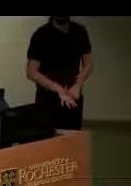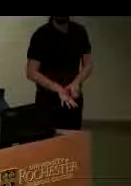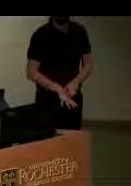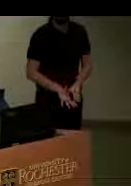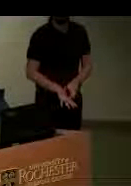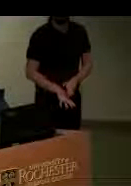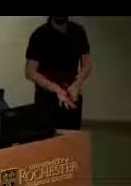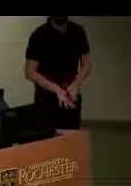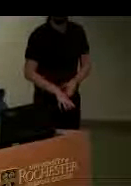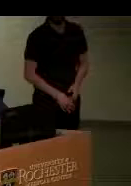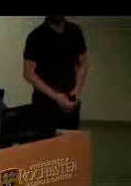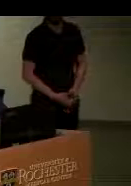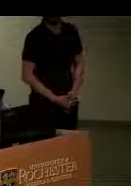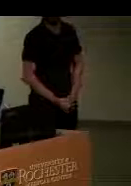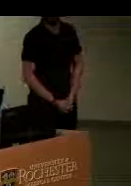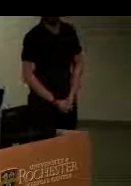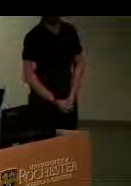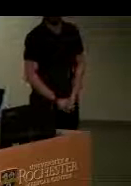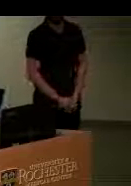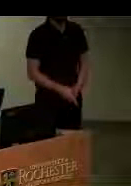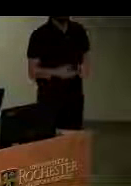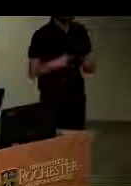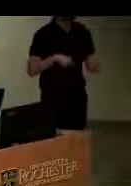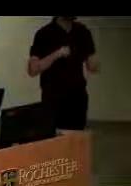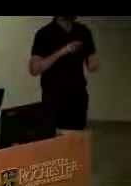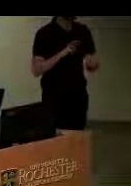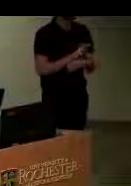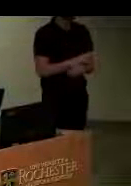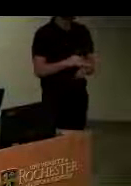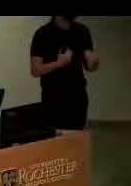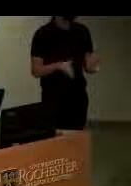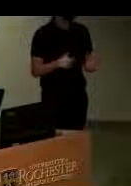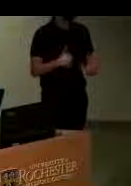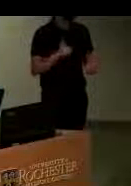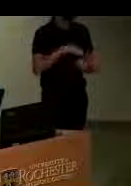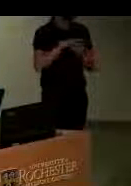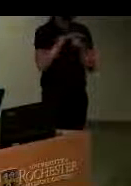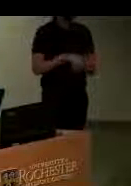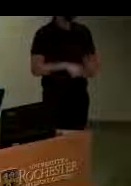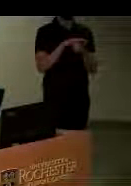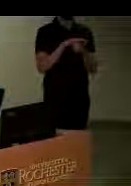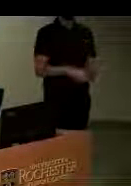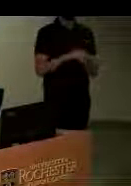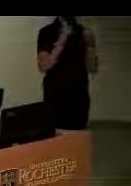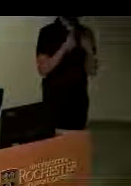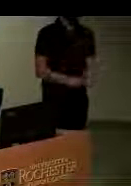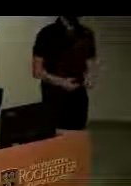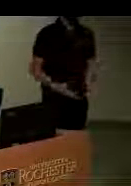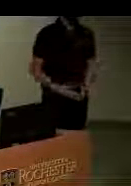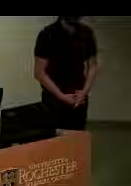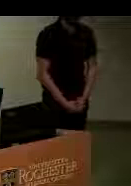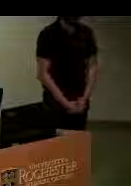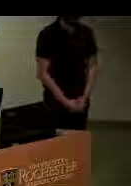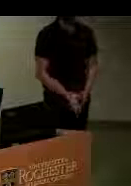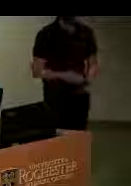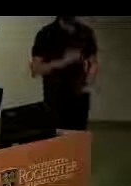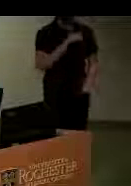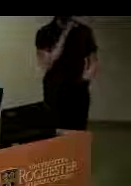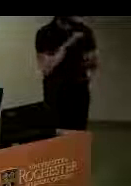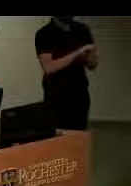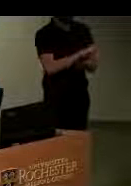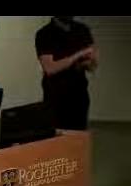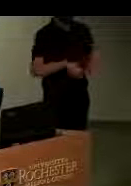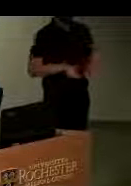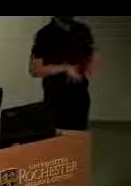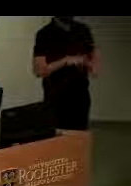So while I was a resident, though, really stressful things happened to me. My wife was pregnant with